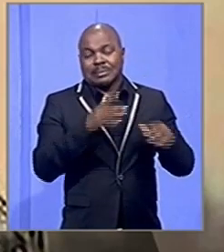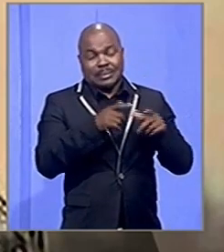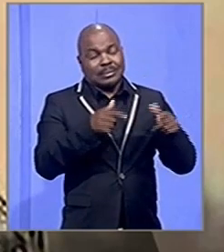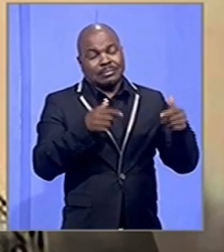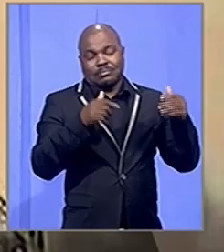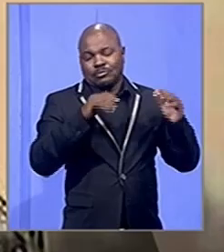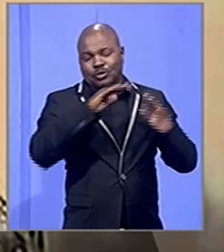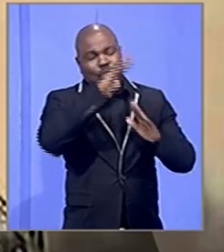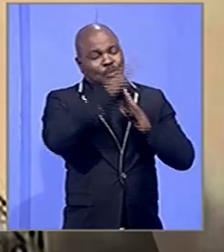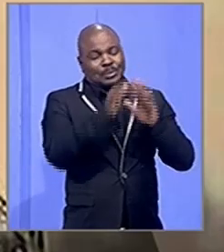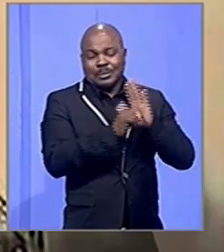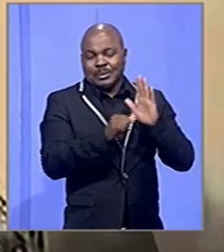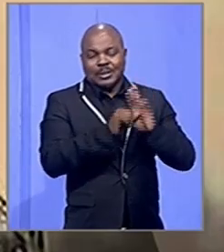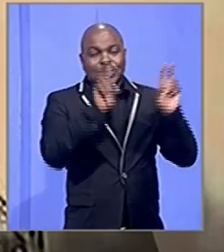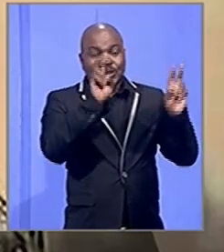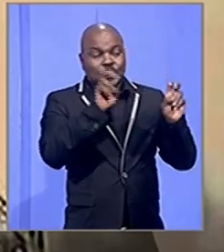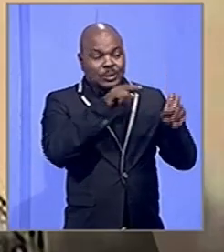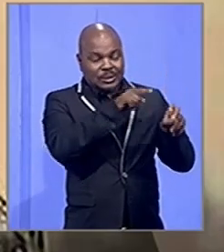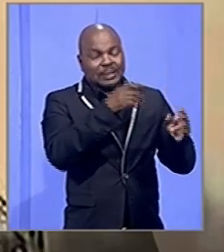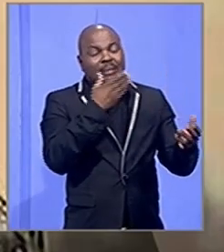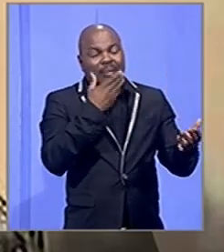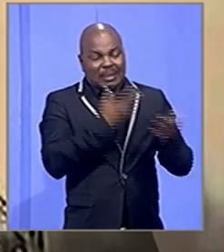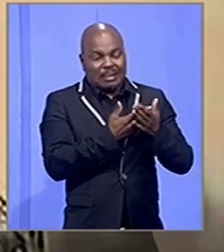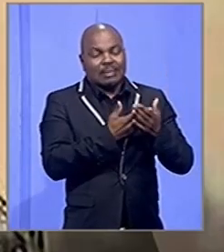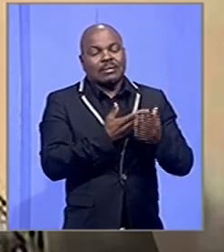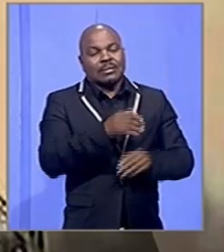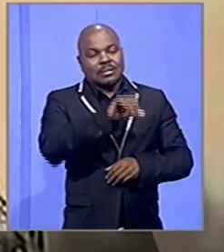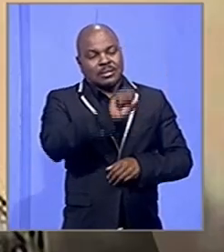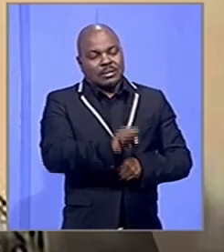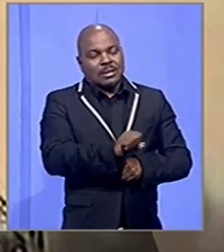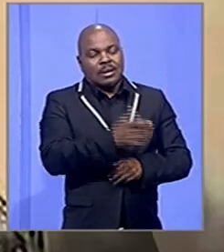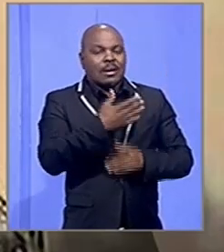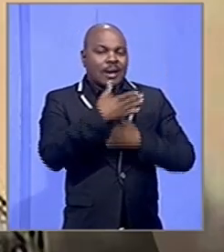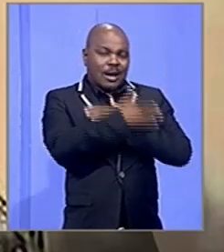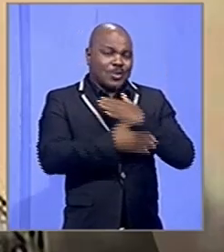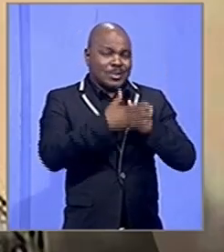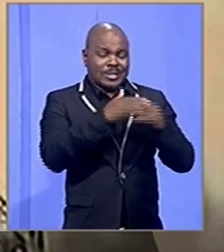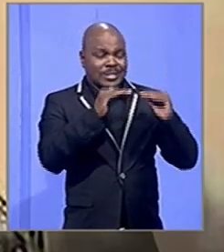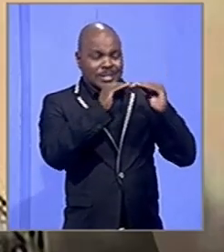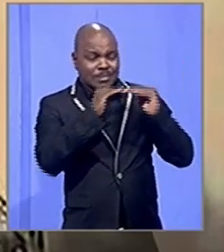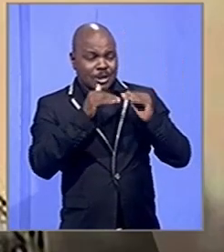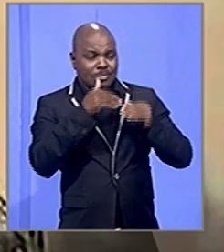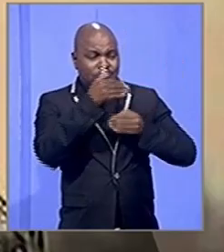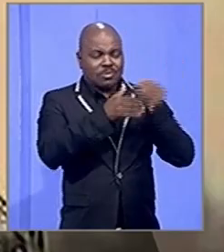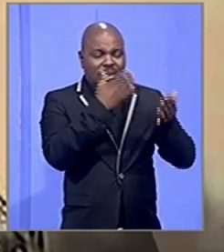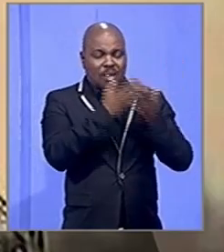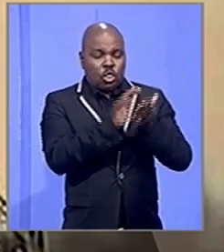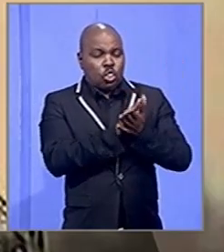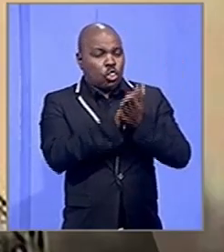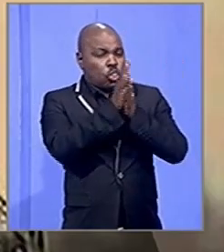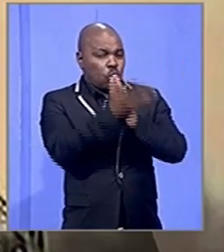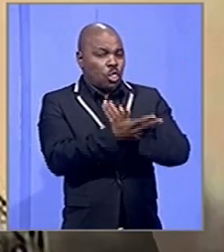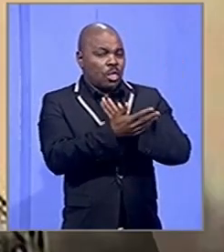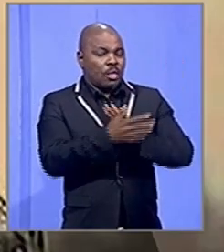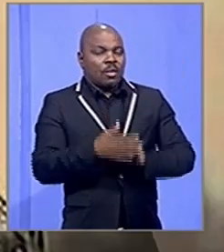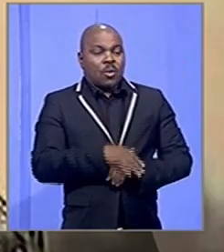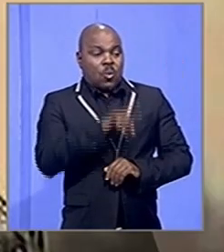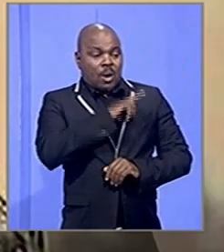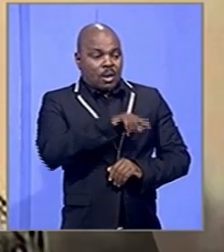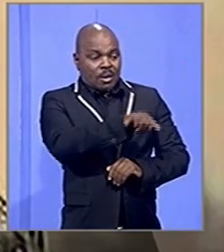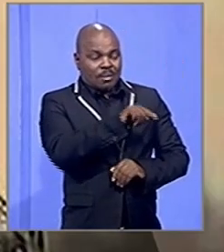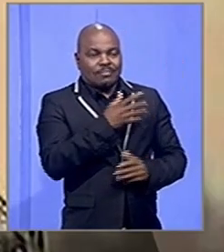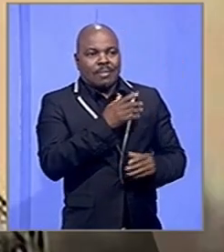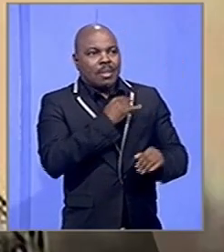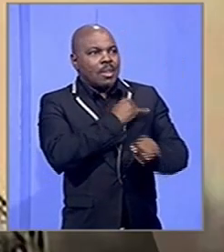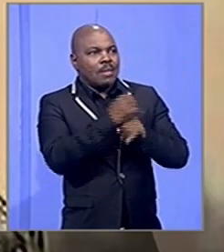issues. They can make or break a country's democratic project because we are now in uncharted waters